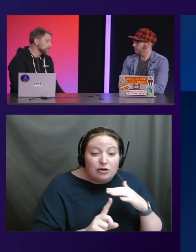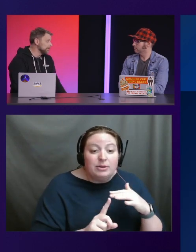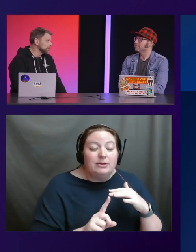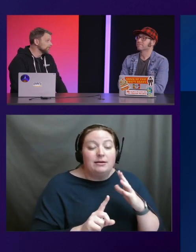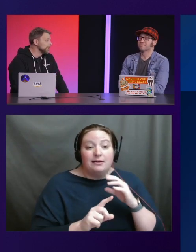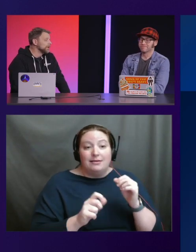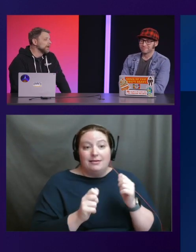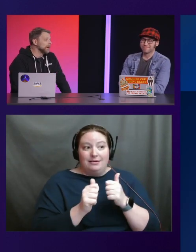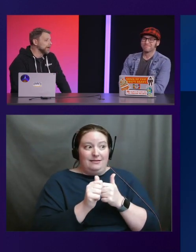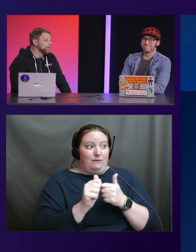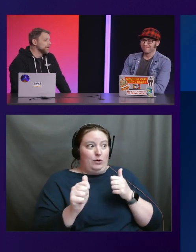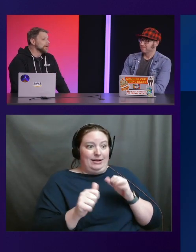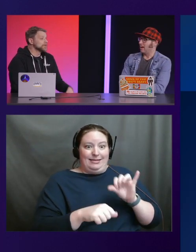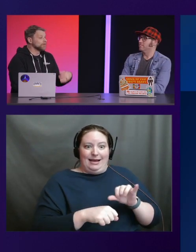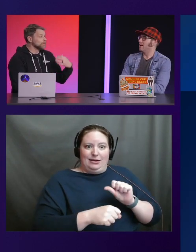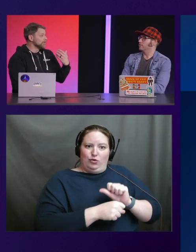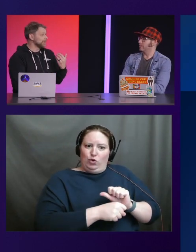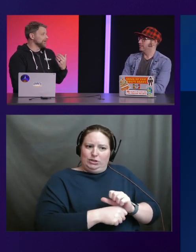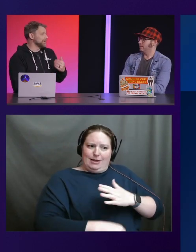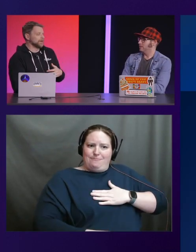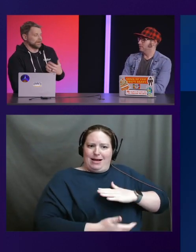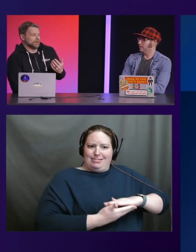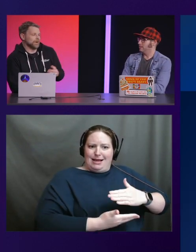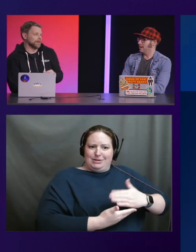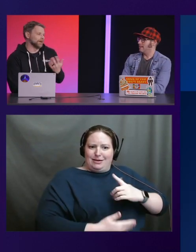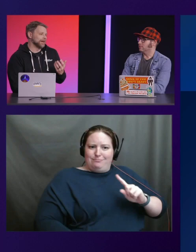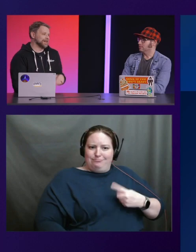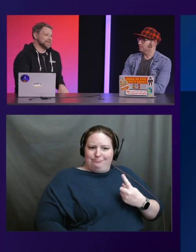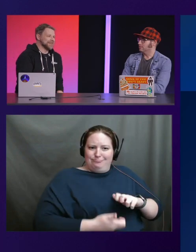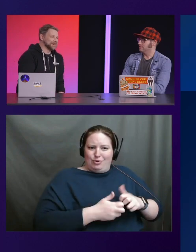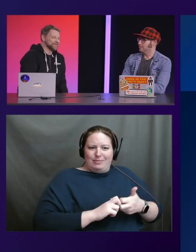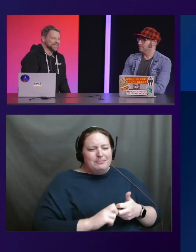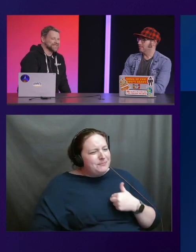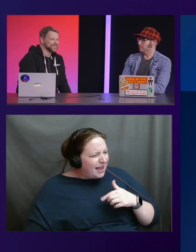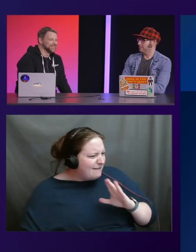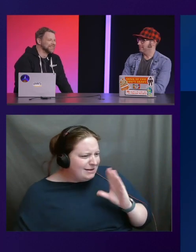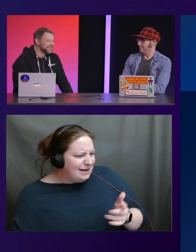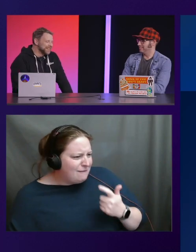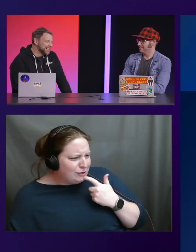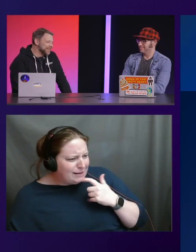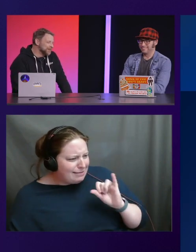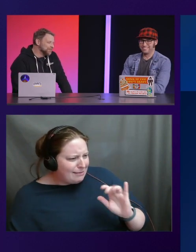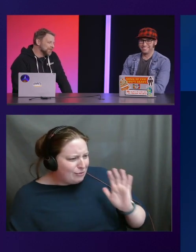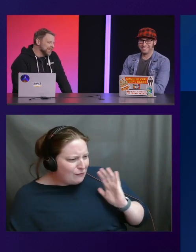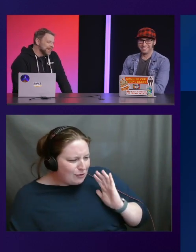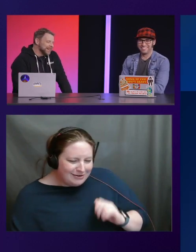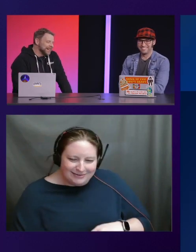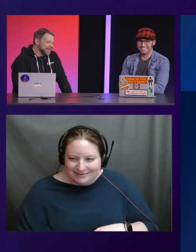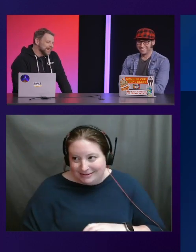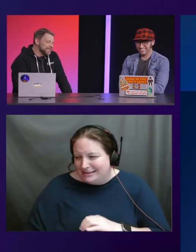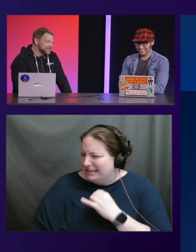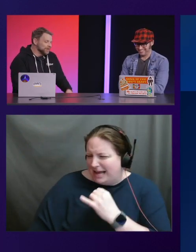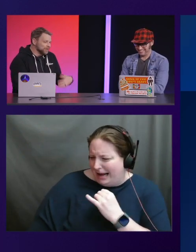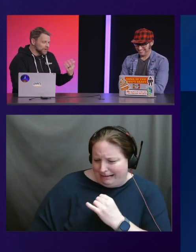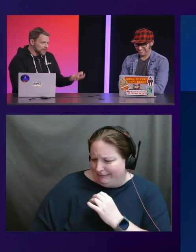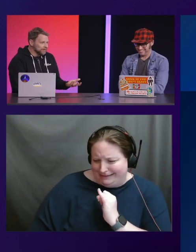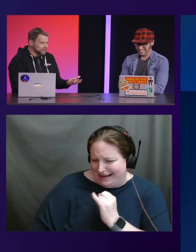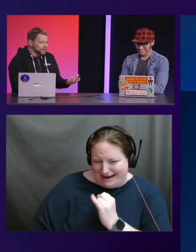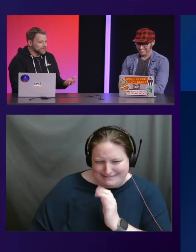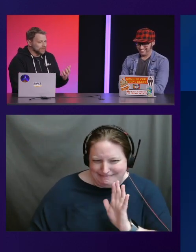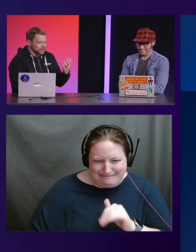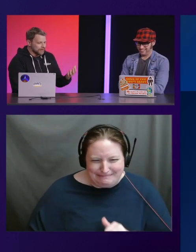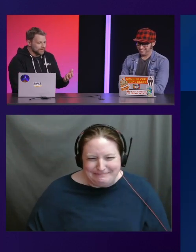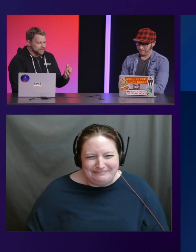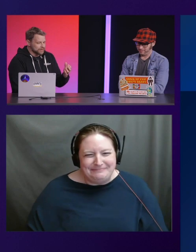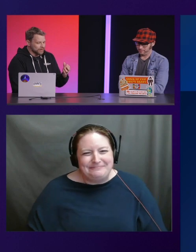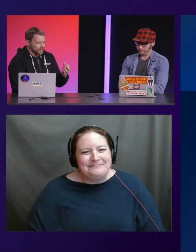laptop problem. So I've never said that. No, neither have I. No, none of us. Never said that. And so we're trying to